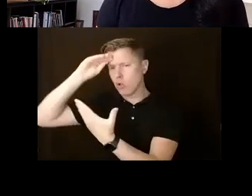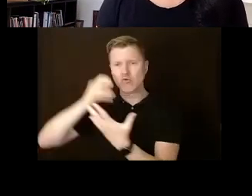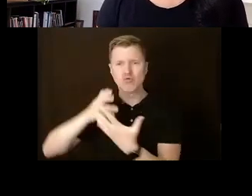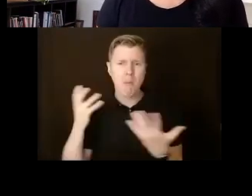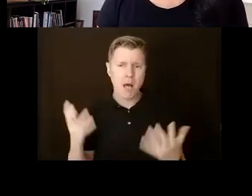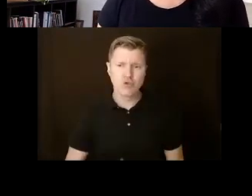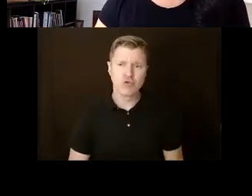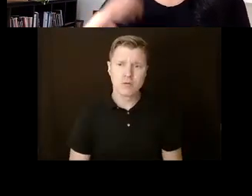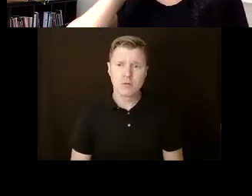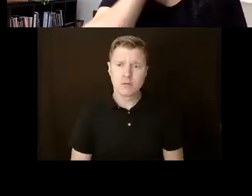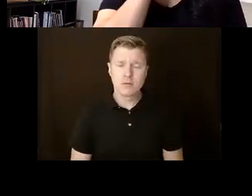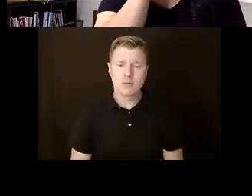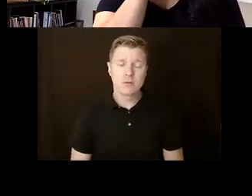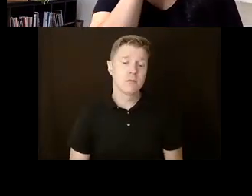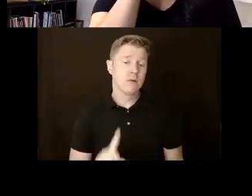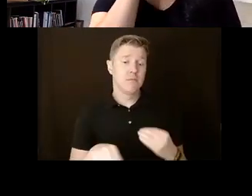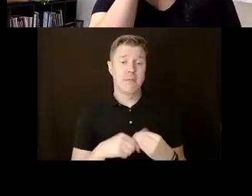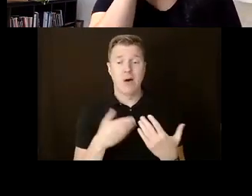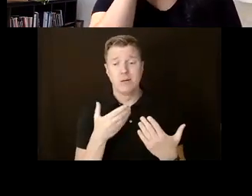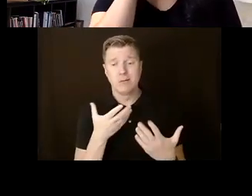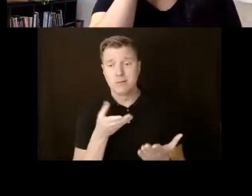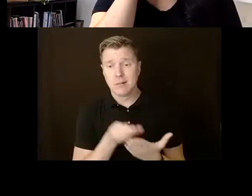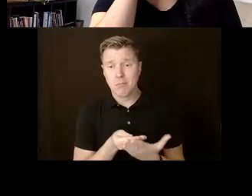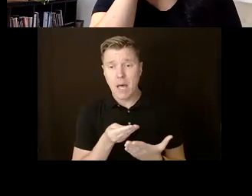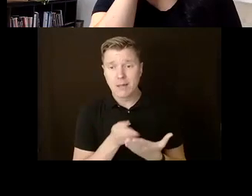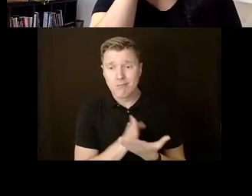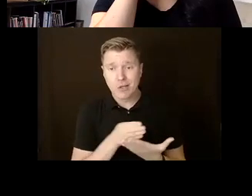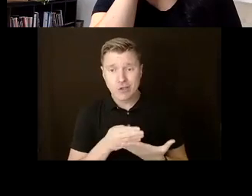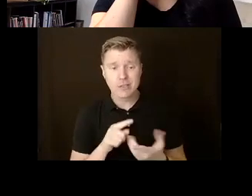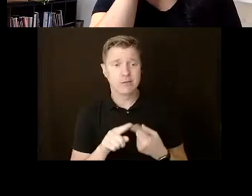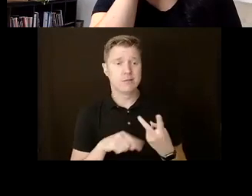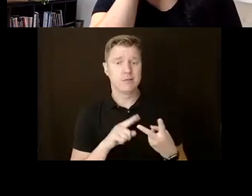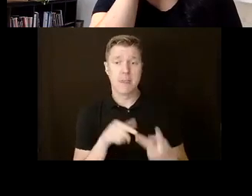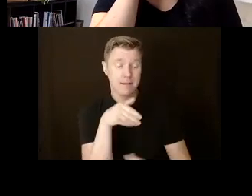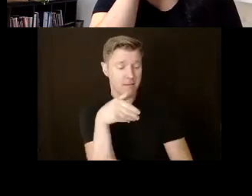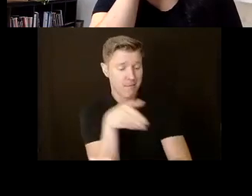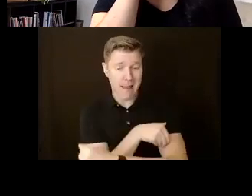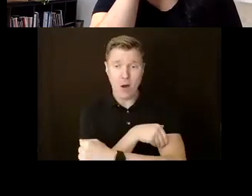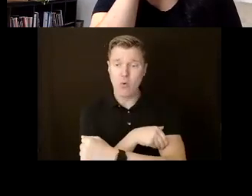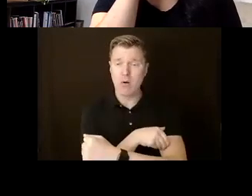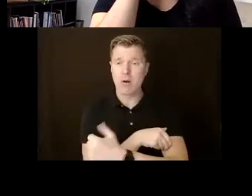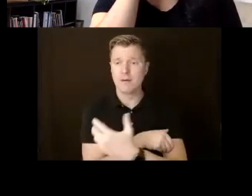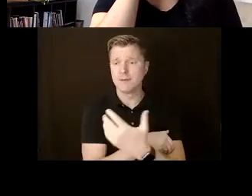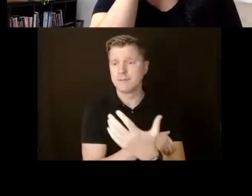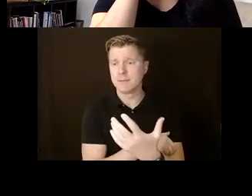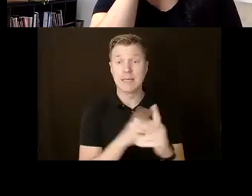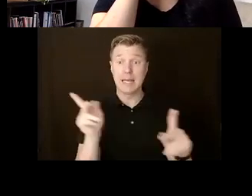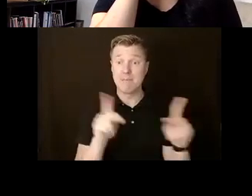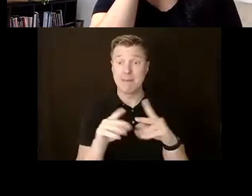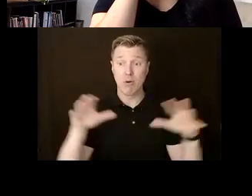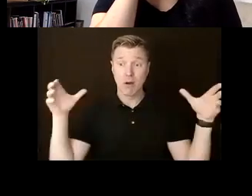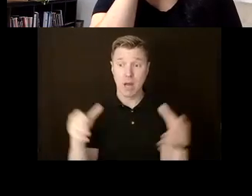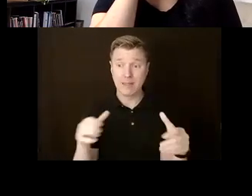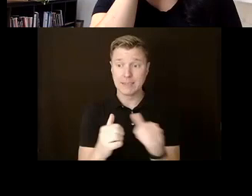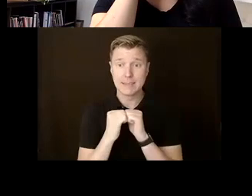time around like budgets, and also just the like power of like people coming together, even if it